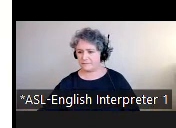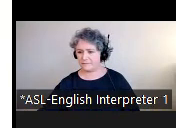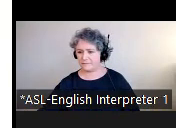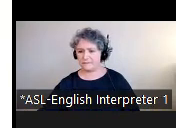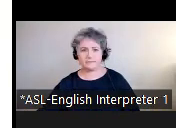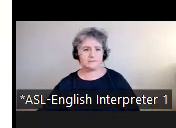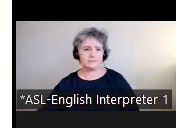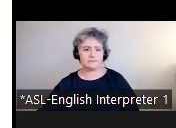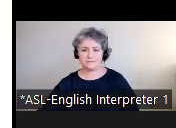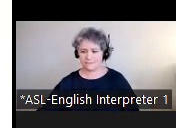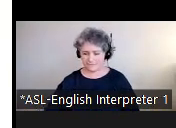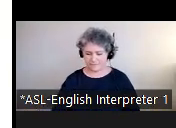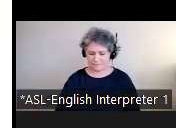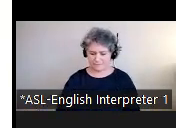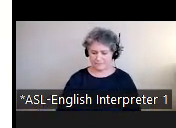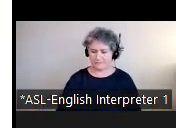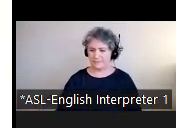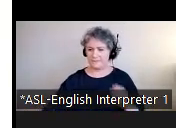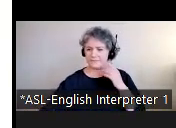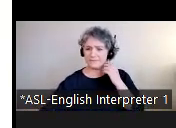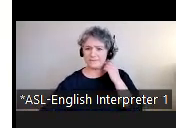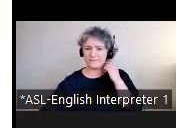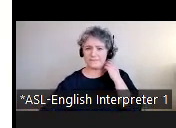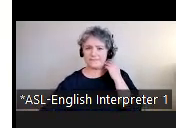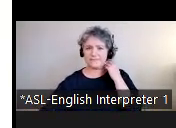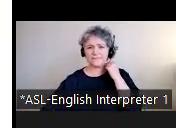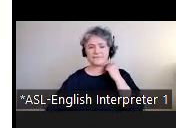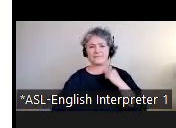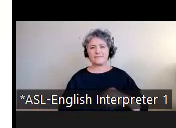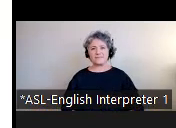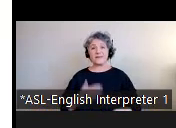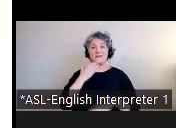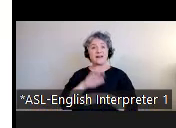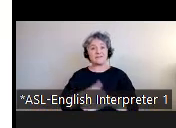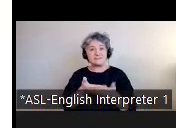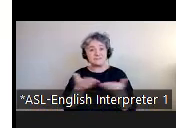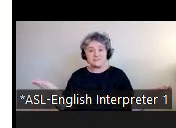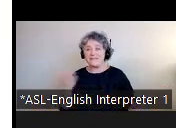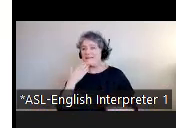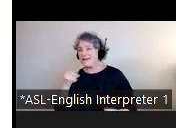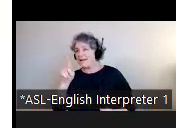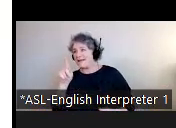All right, good afternoon, everybody. So thank you to both Karen and Rand for